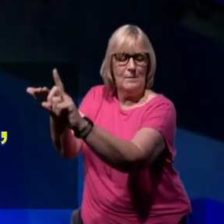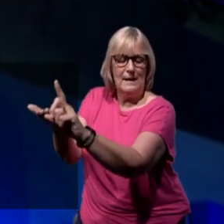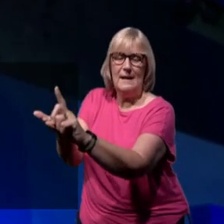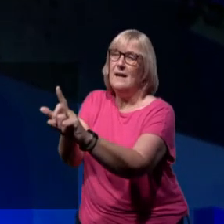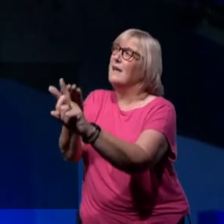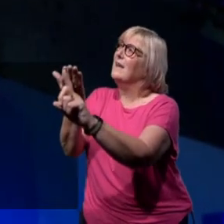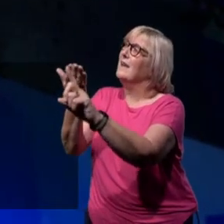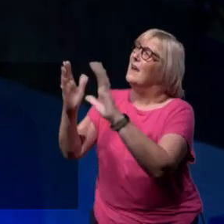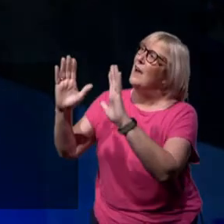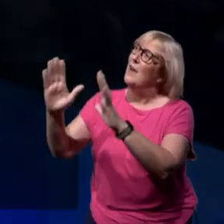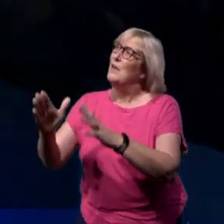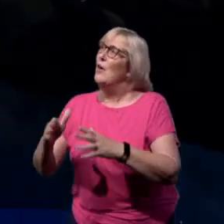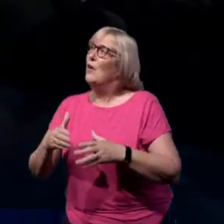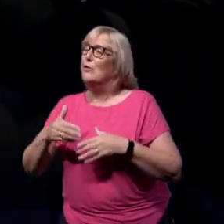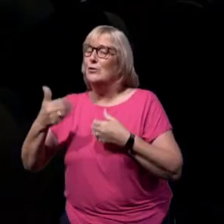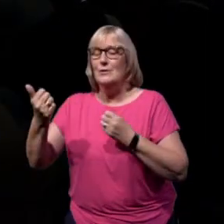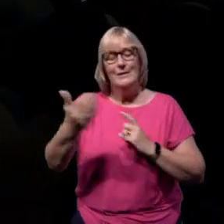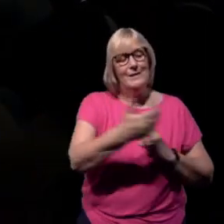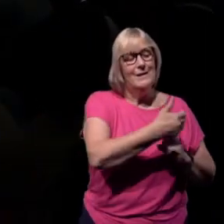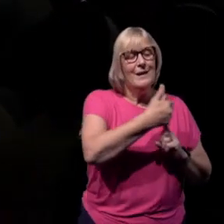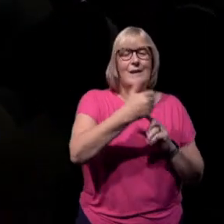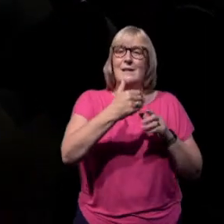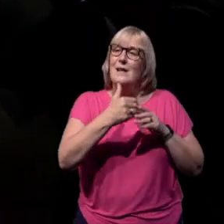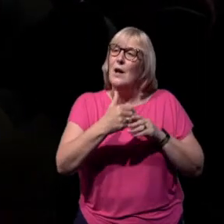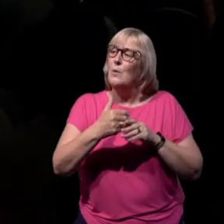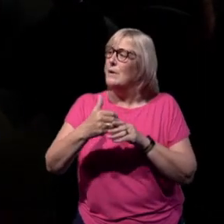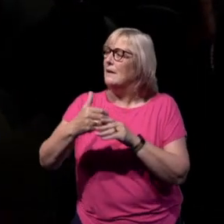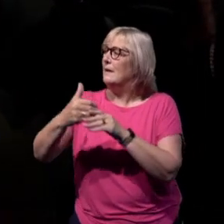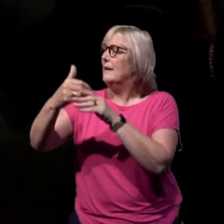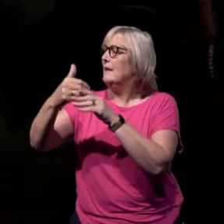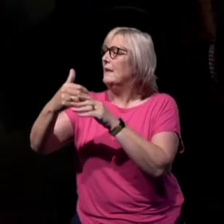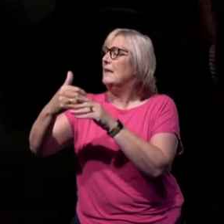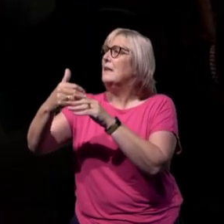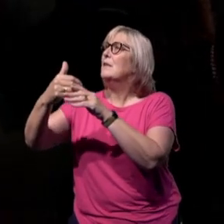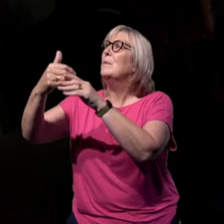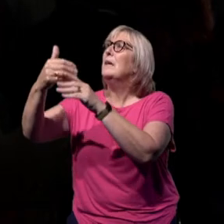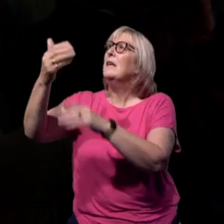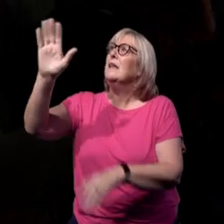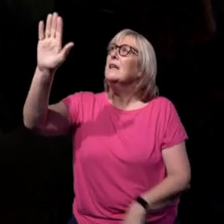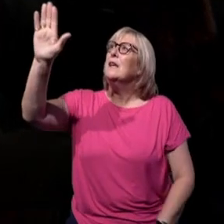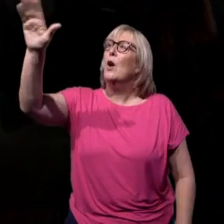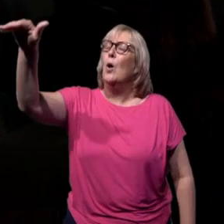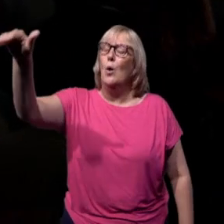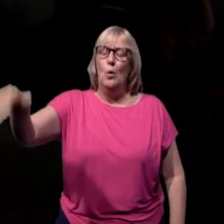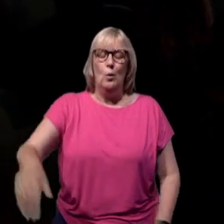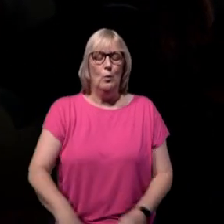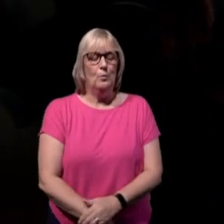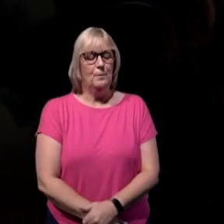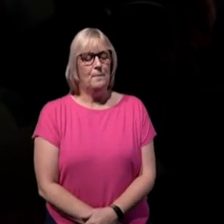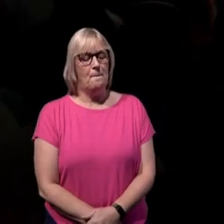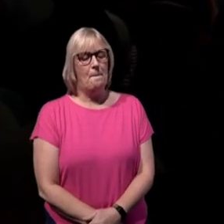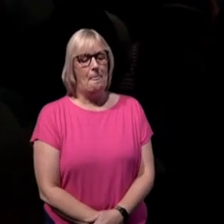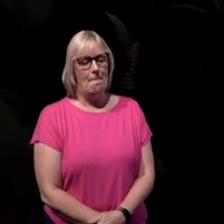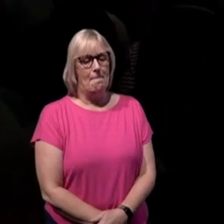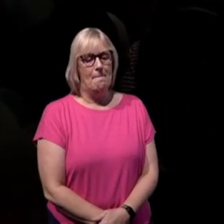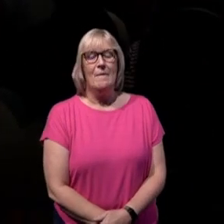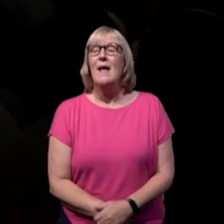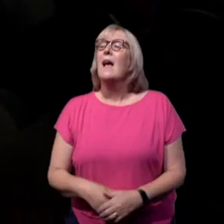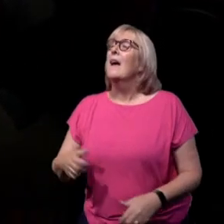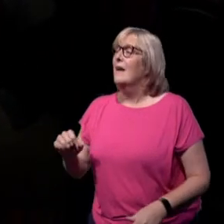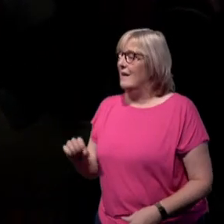follows me. Your goodness will lead me home. And I'll